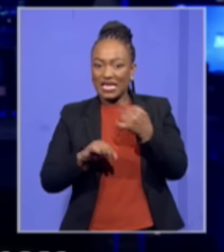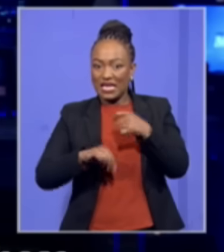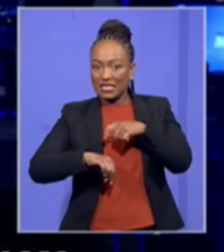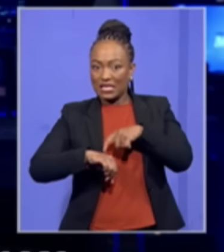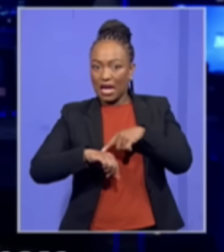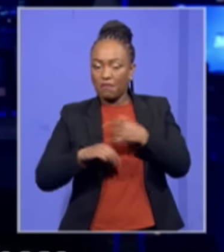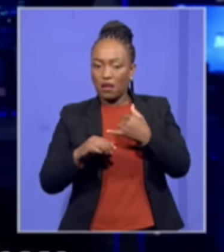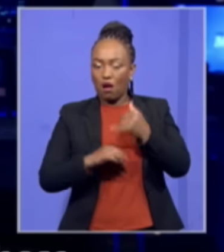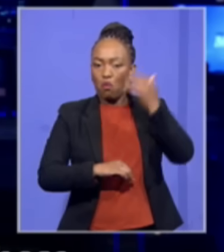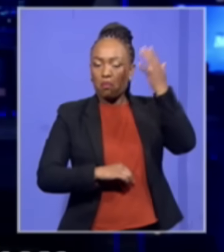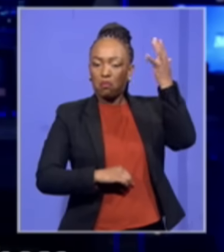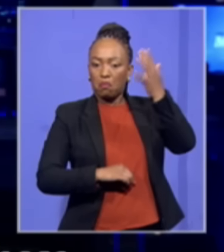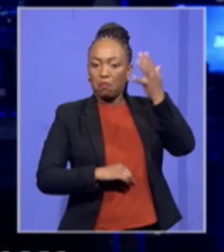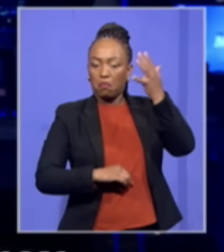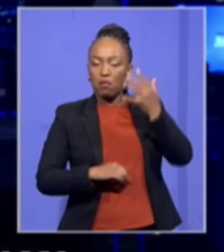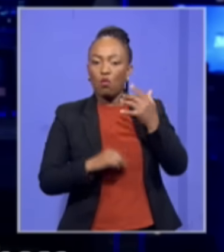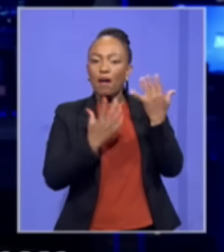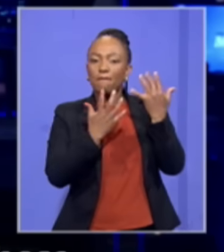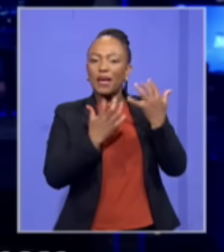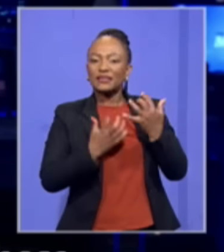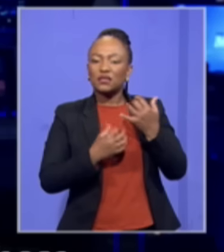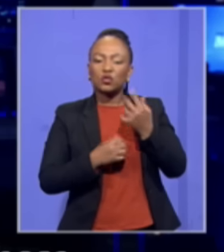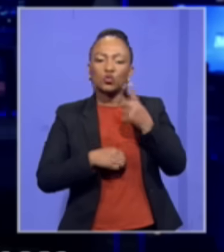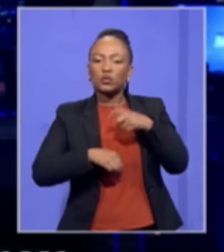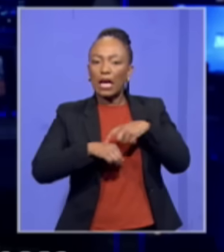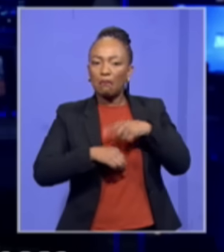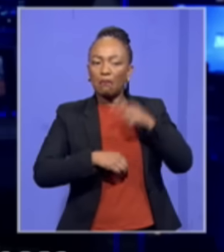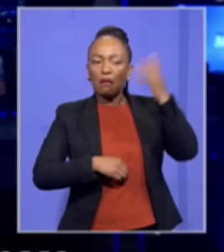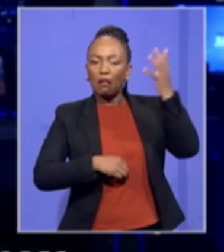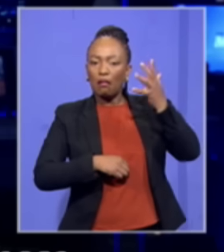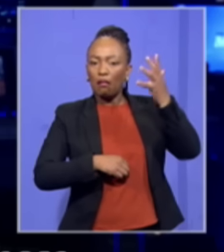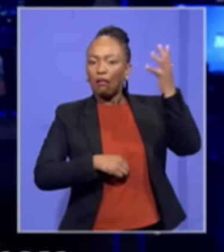hore di se tjhello monwana ka makgetlo a mabedi a fitileng.